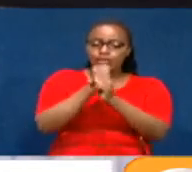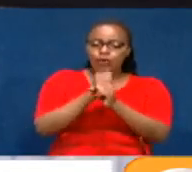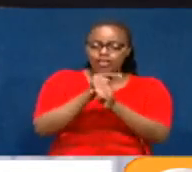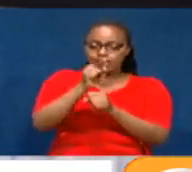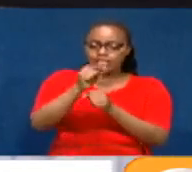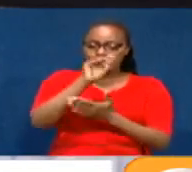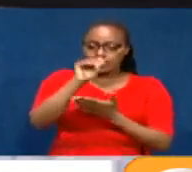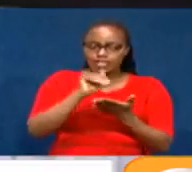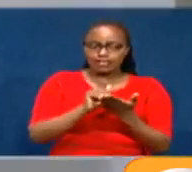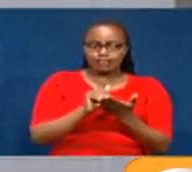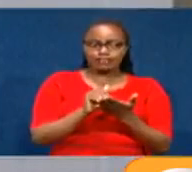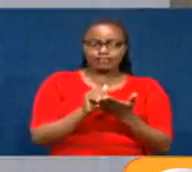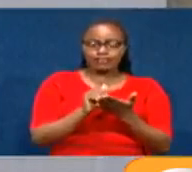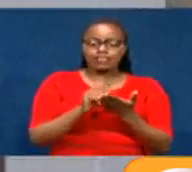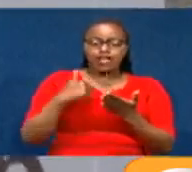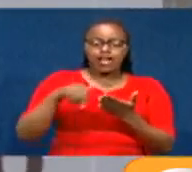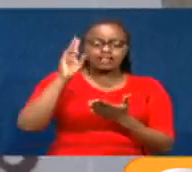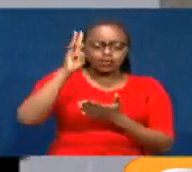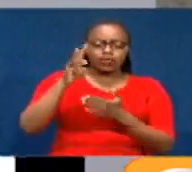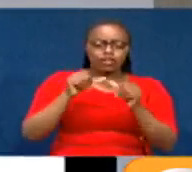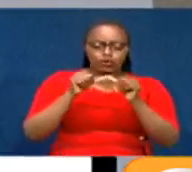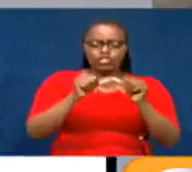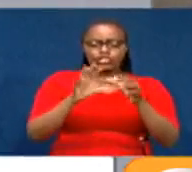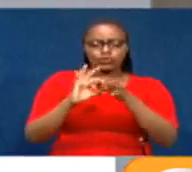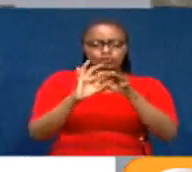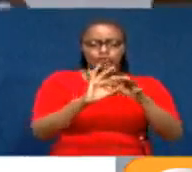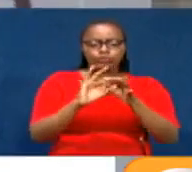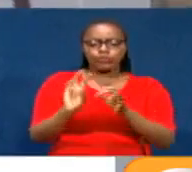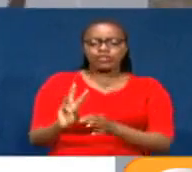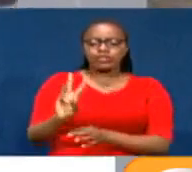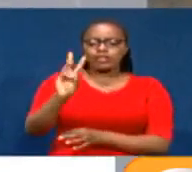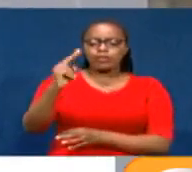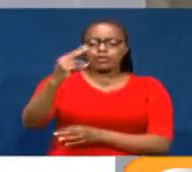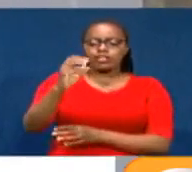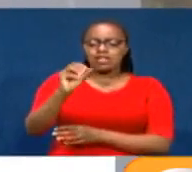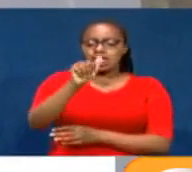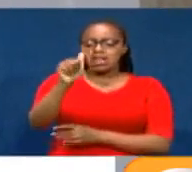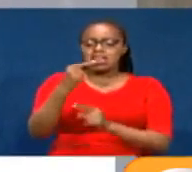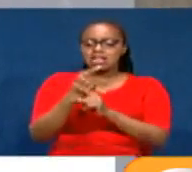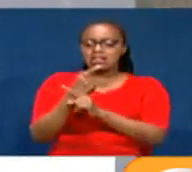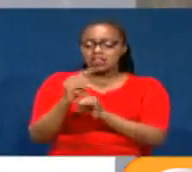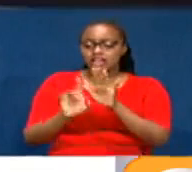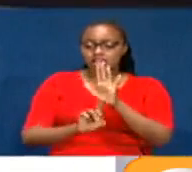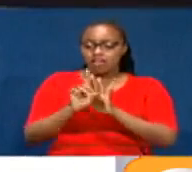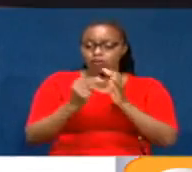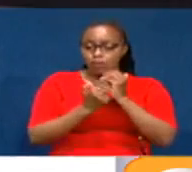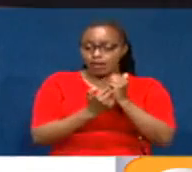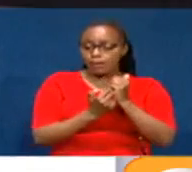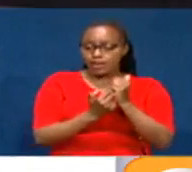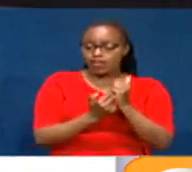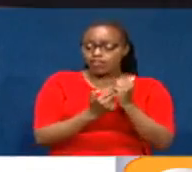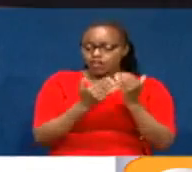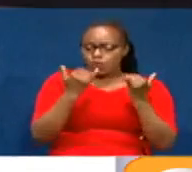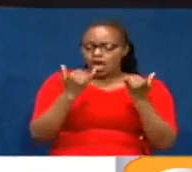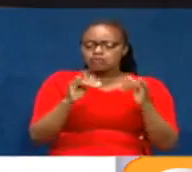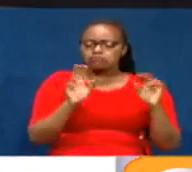hub, and we will continue to collaborate with the WHO and other development partners in